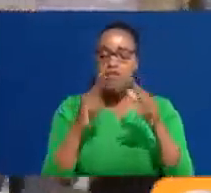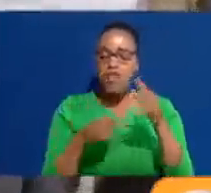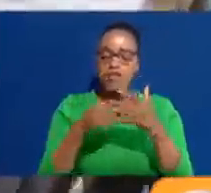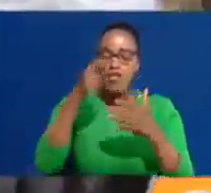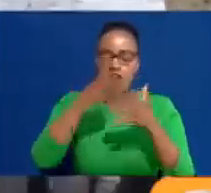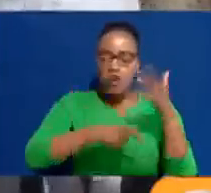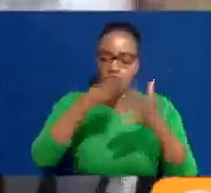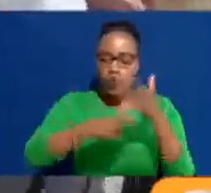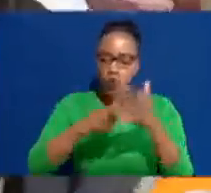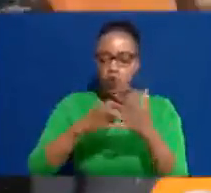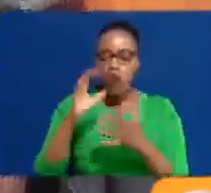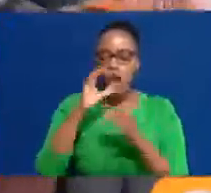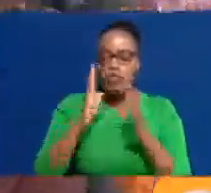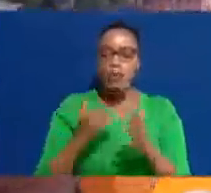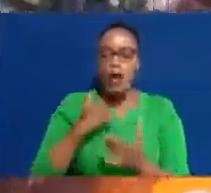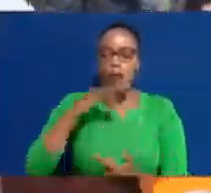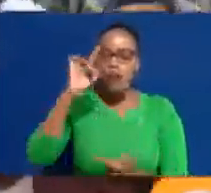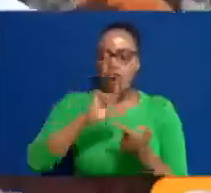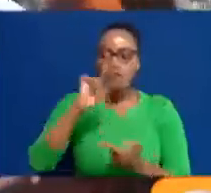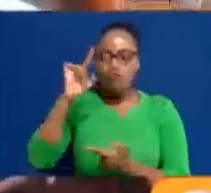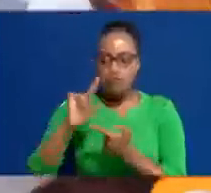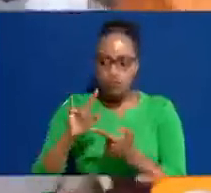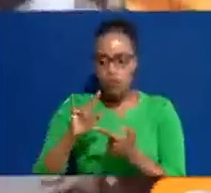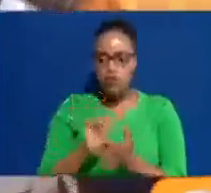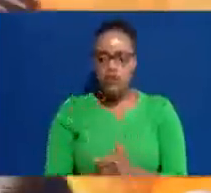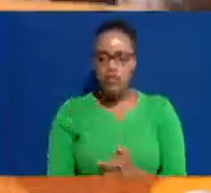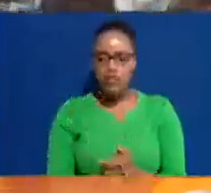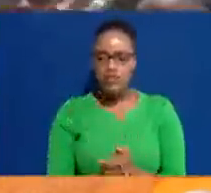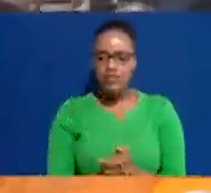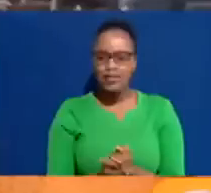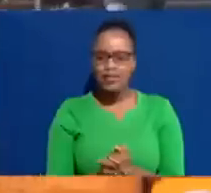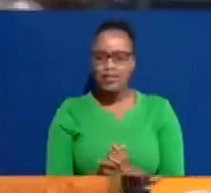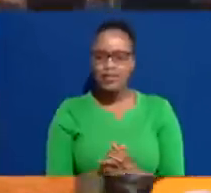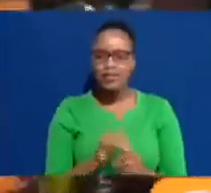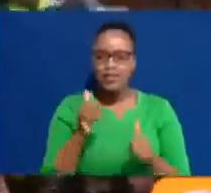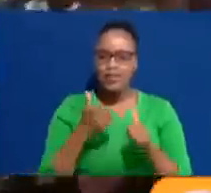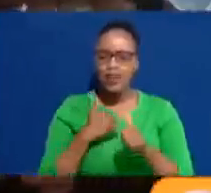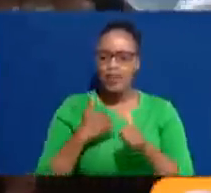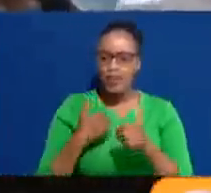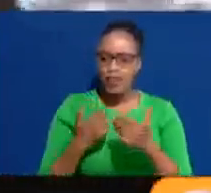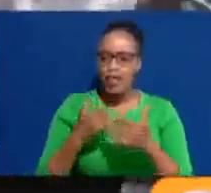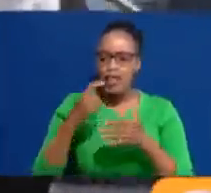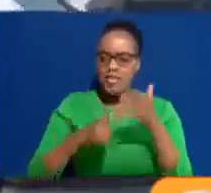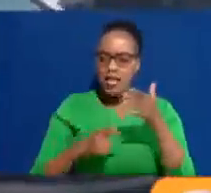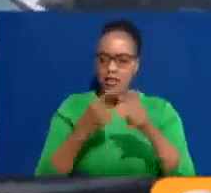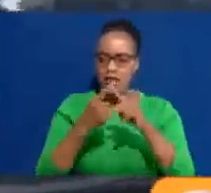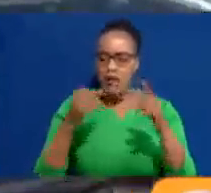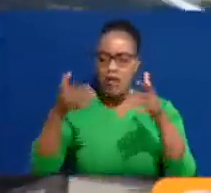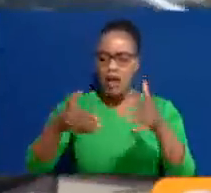to customers and failing to implement the new regulations. They are now asking them to lower commission charged from the